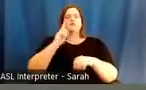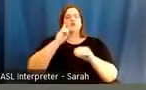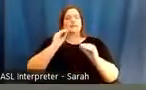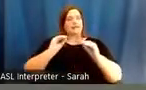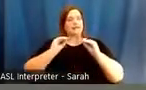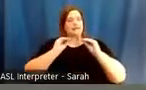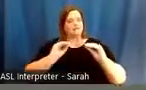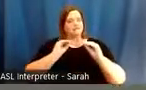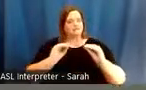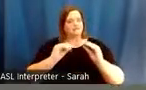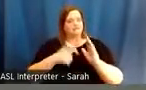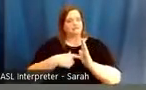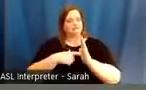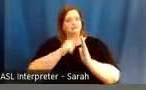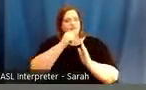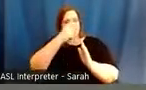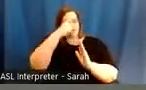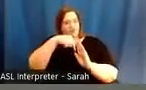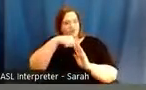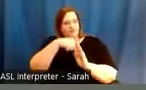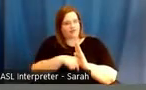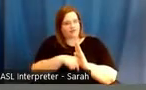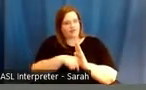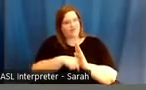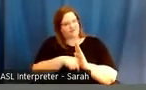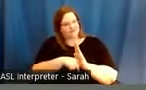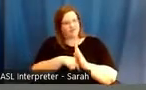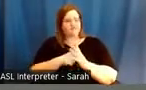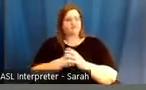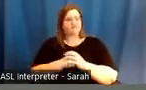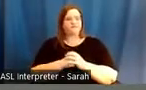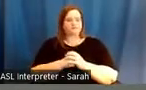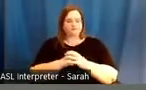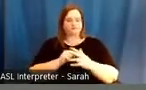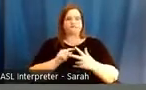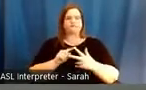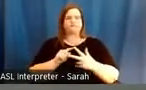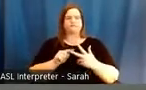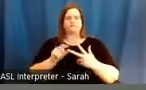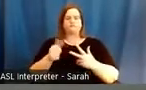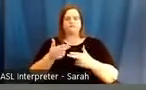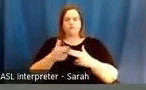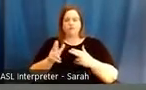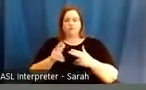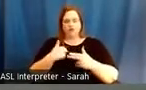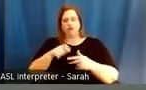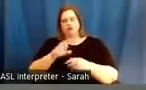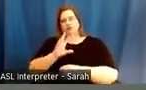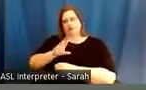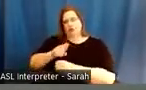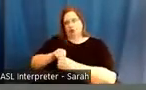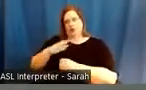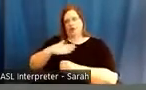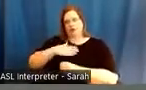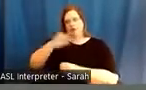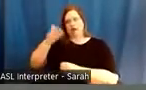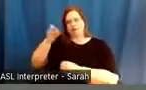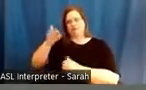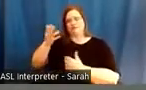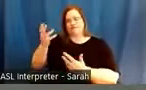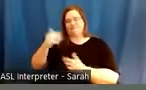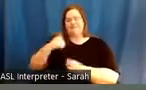aren't really thinking about it, you know? And then one other brief thing that I should have included in my presentation